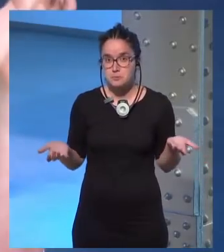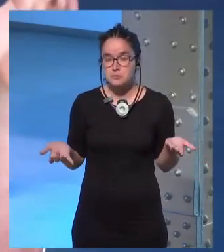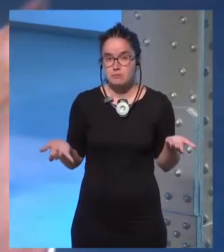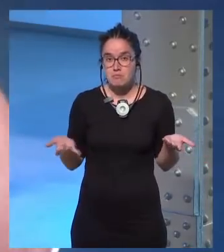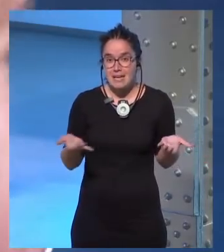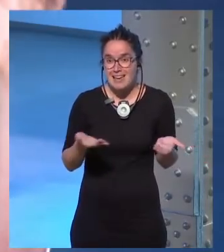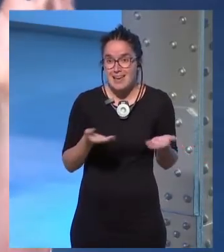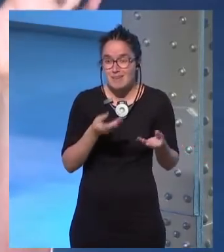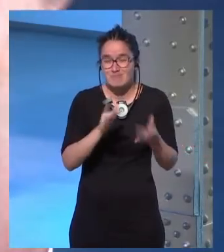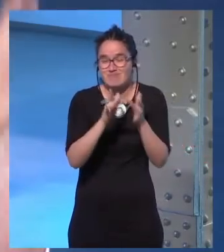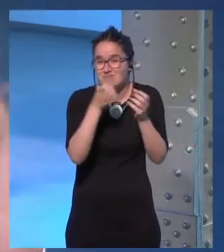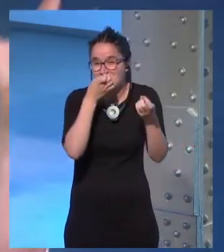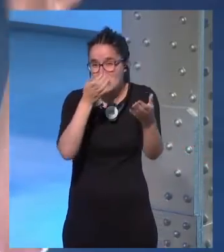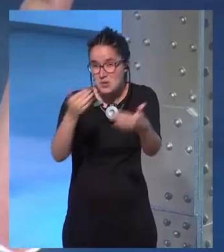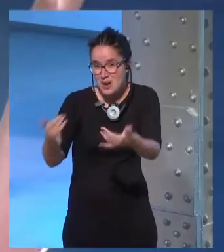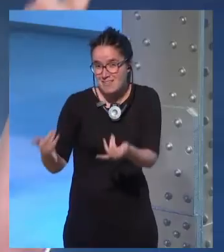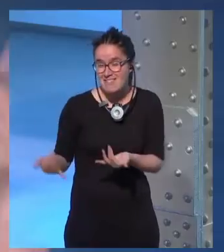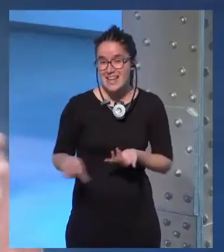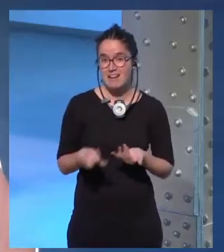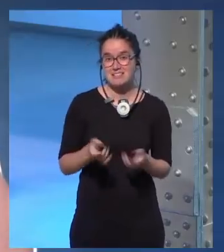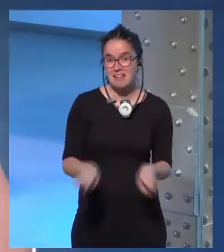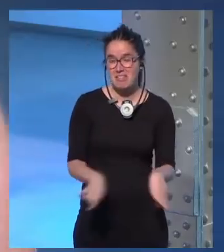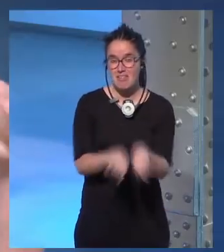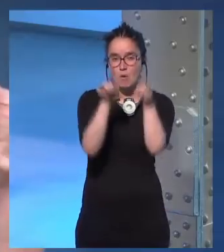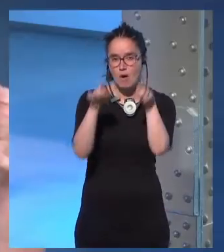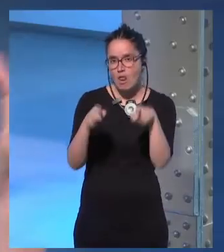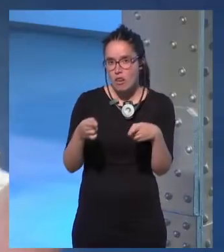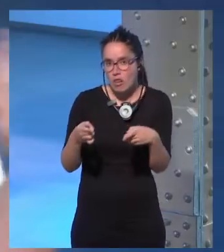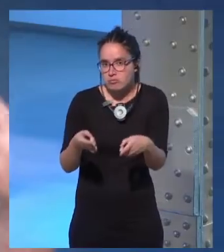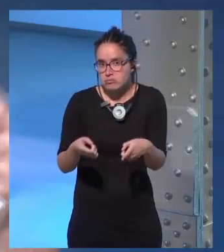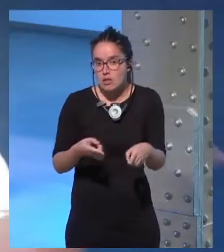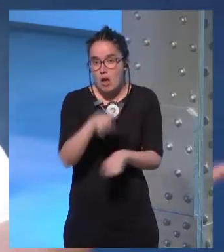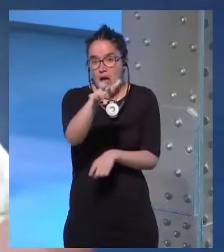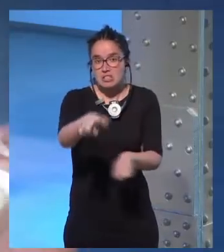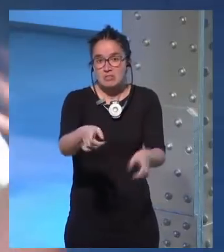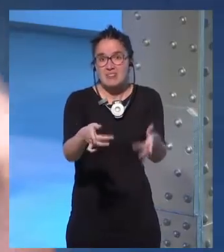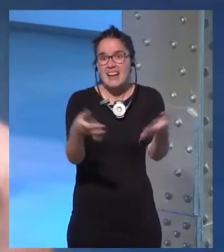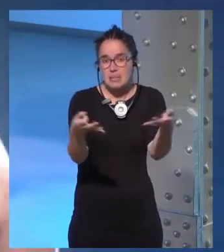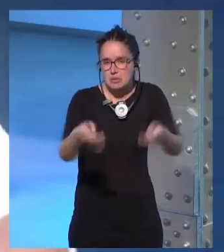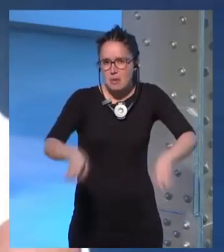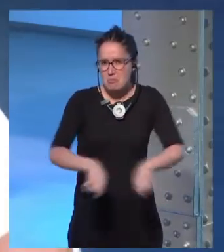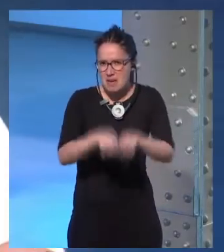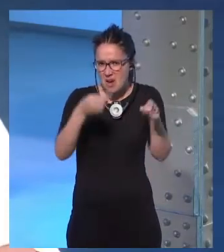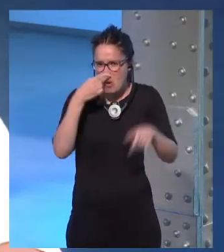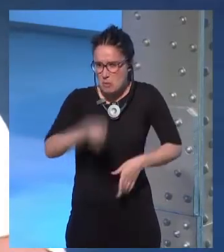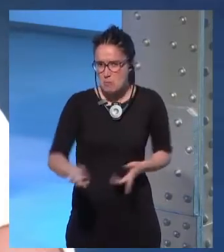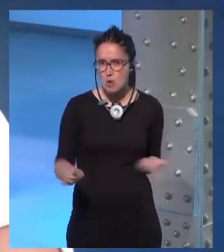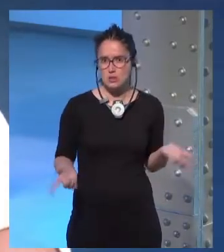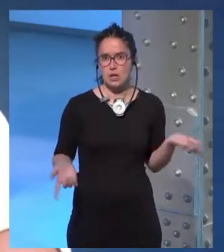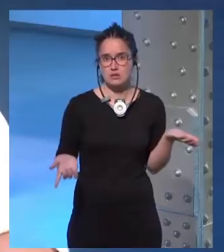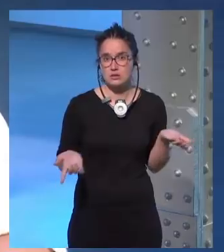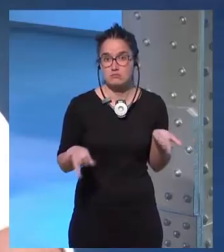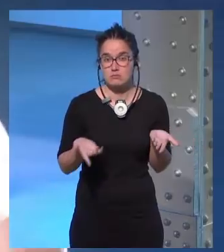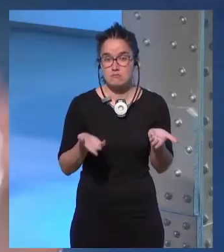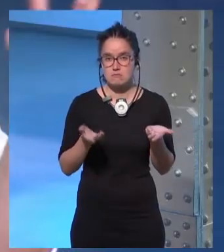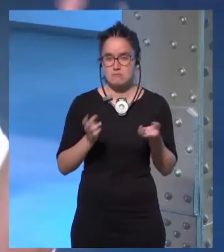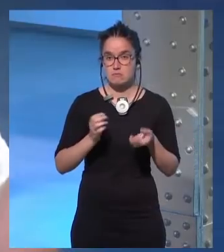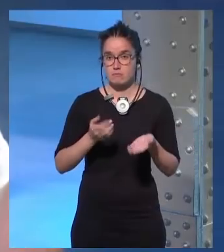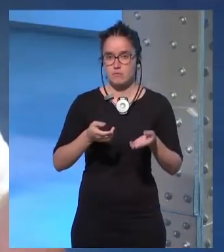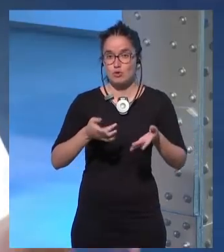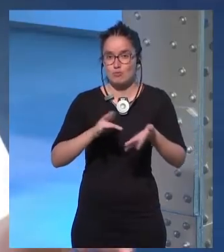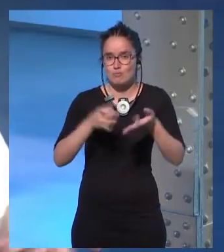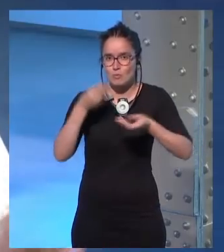care a thing for other people and is, not nice. And I've seen some backlash to that where people say, well, that